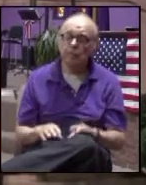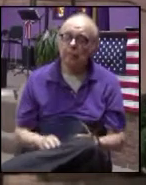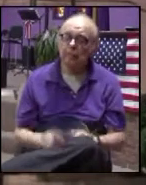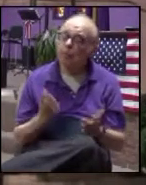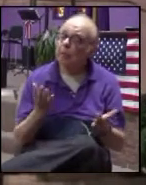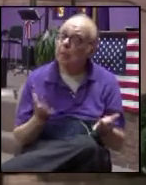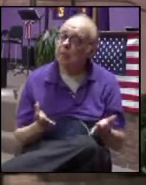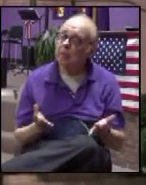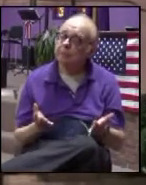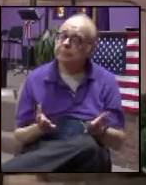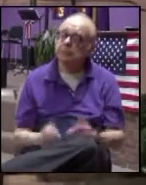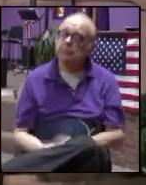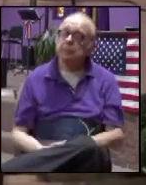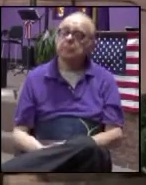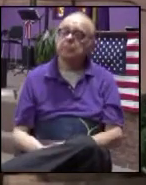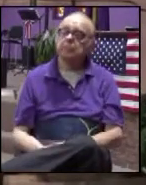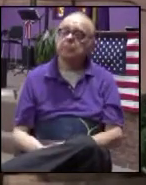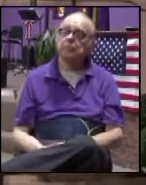do.